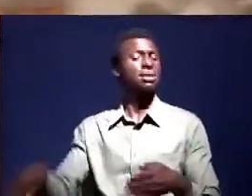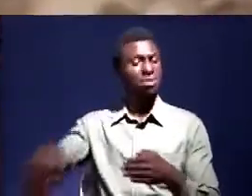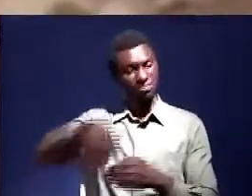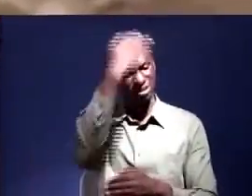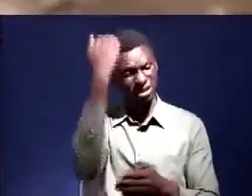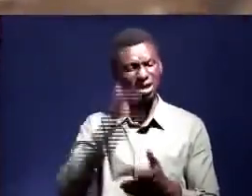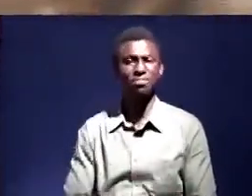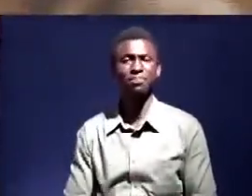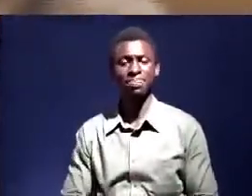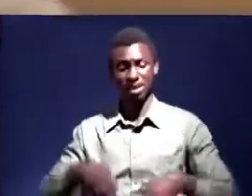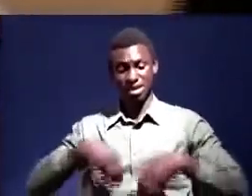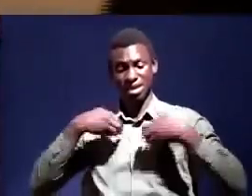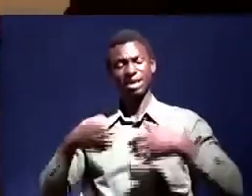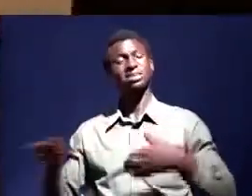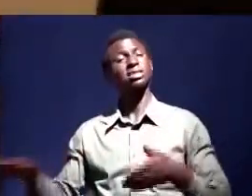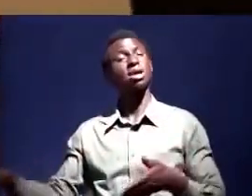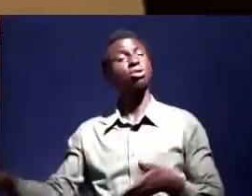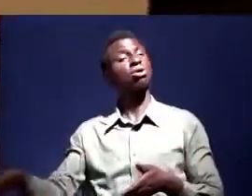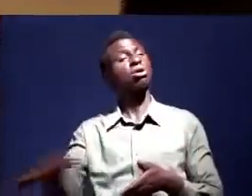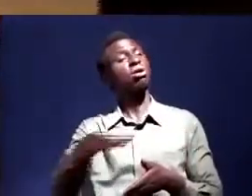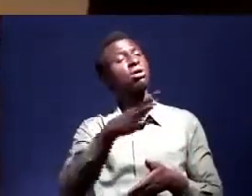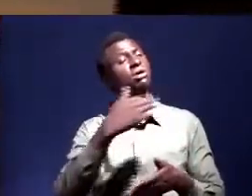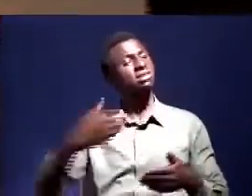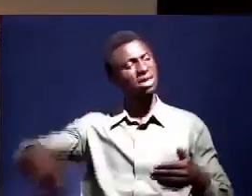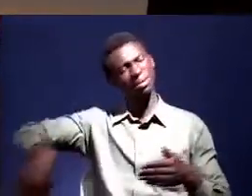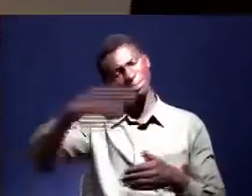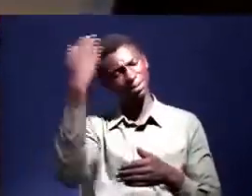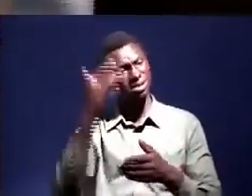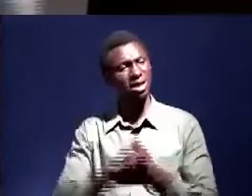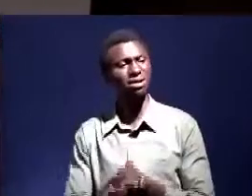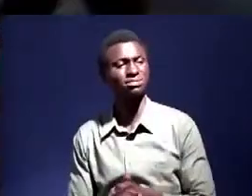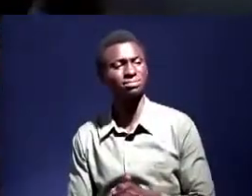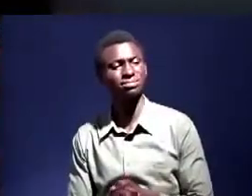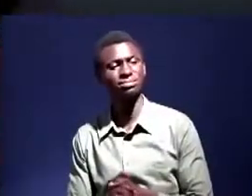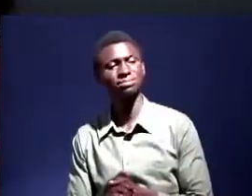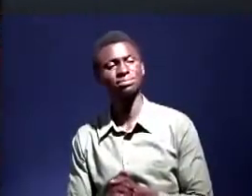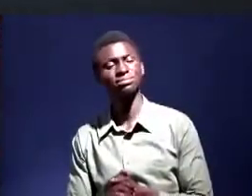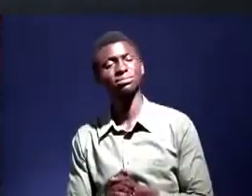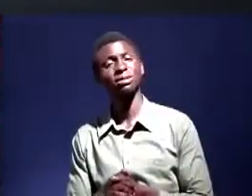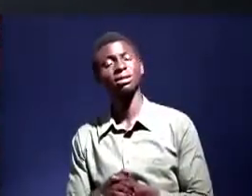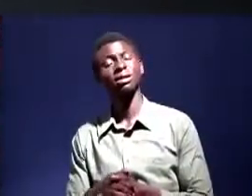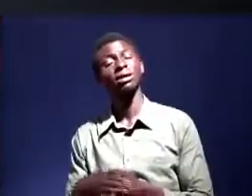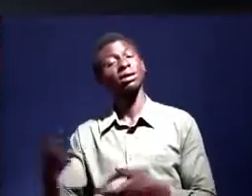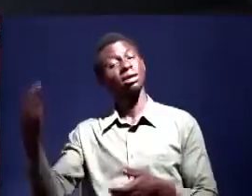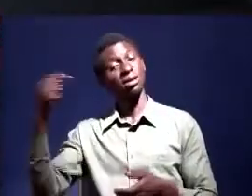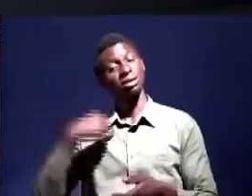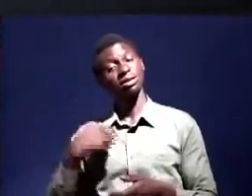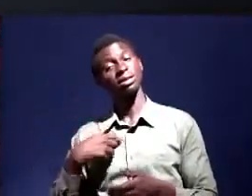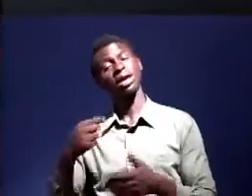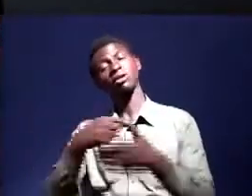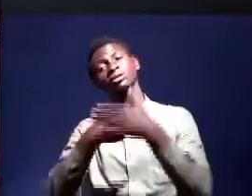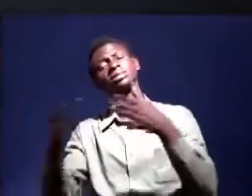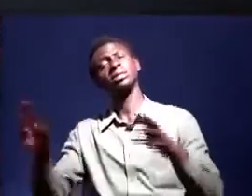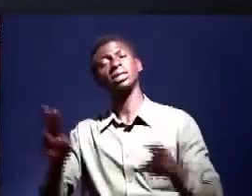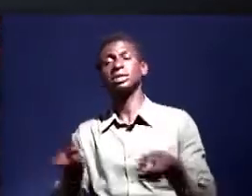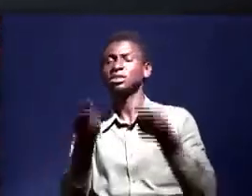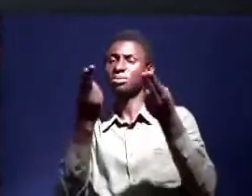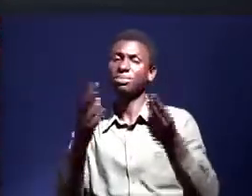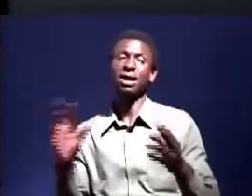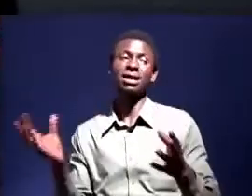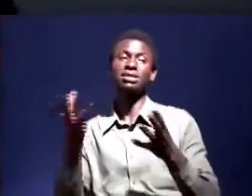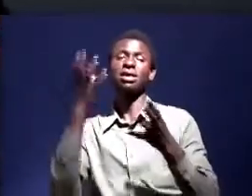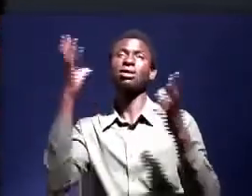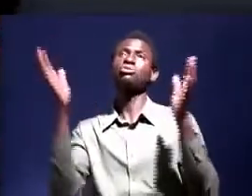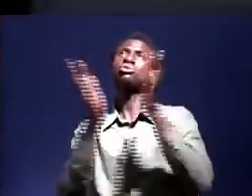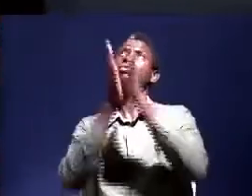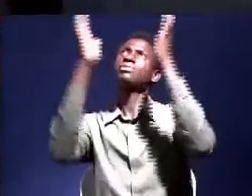yote imepita. I've got a new name written down in glory. Ninalo jina jipya katika utukufu. Jesus wrote pardon